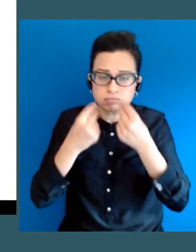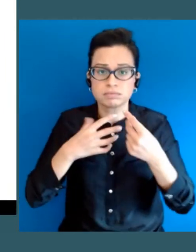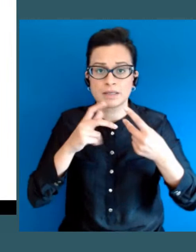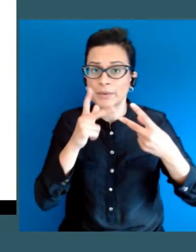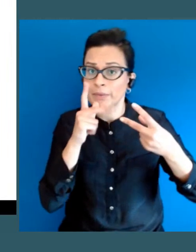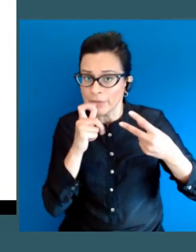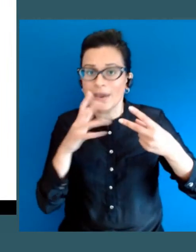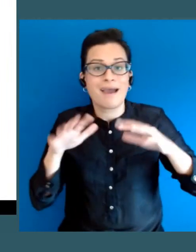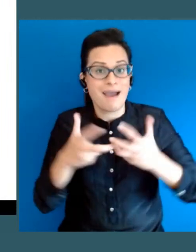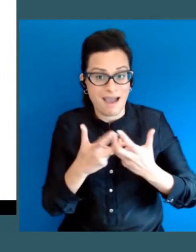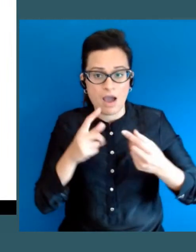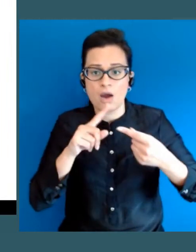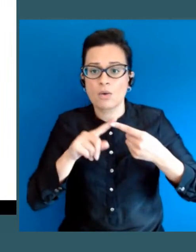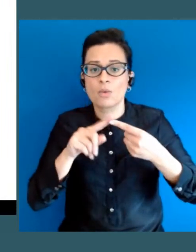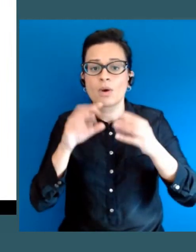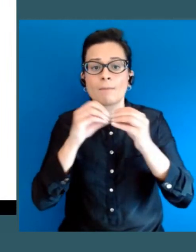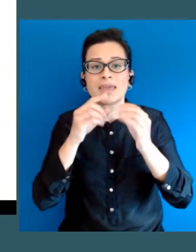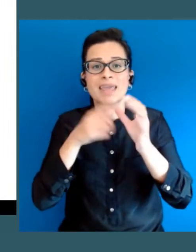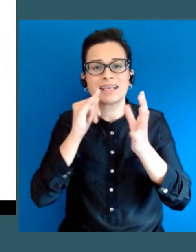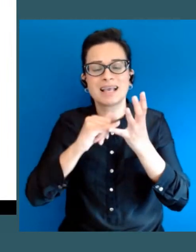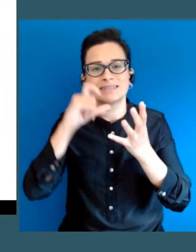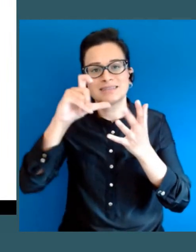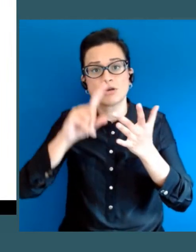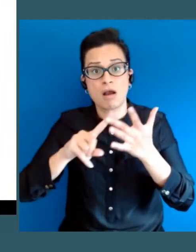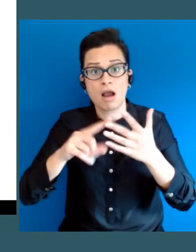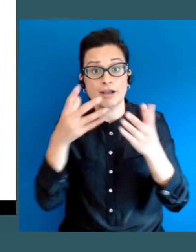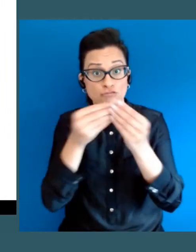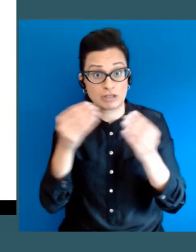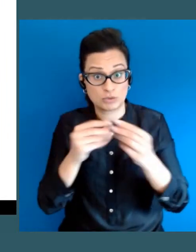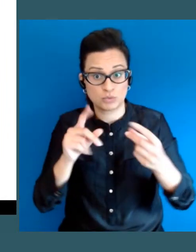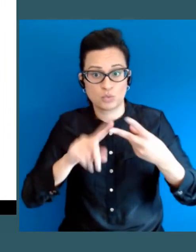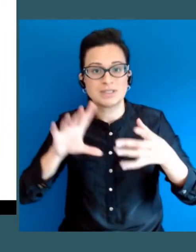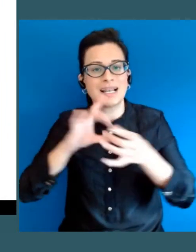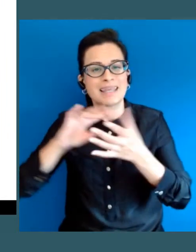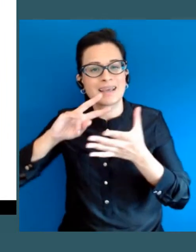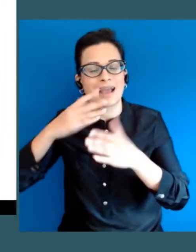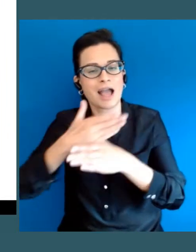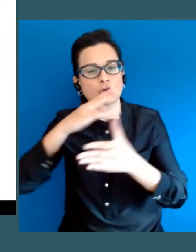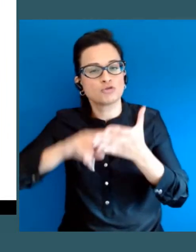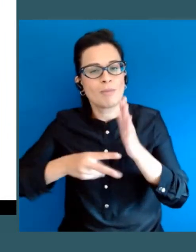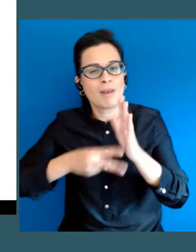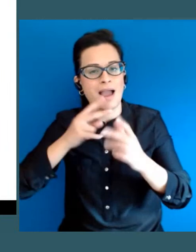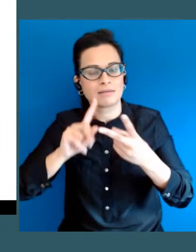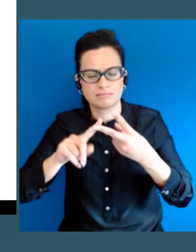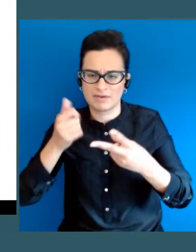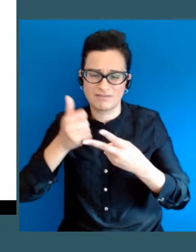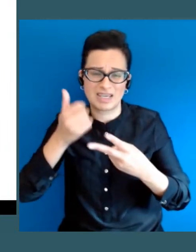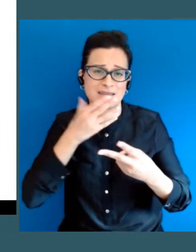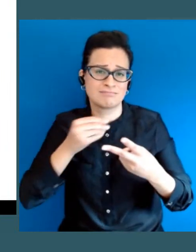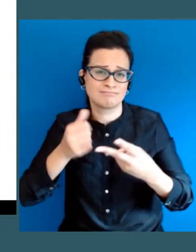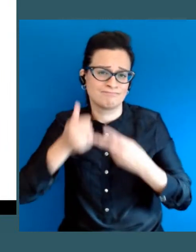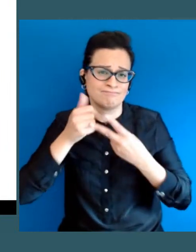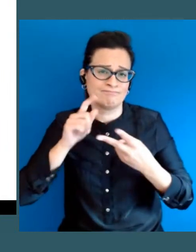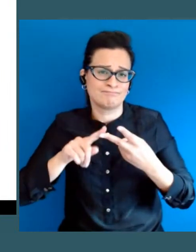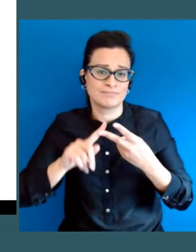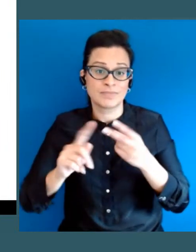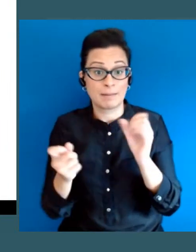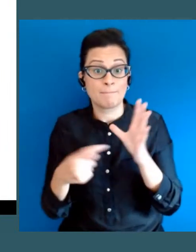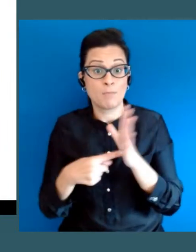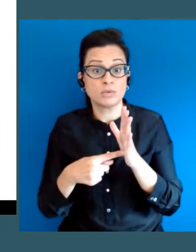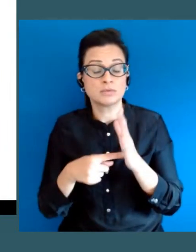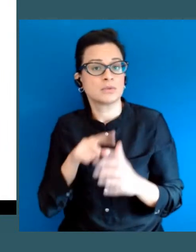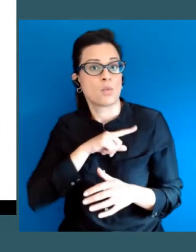BSACI resources, so that's for the action plans, which again are really helpful and I think really important to help support